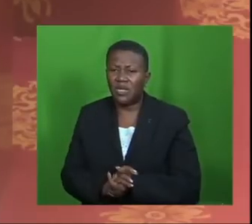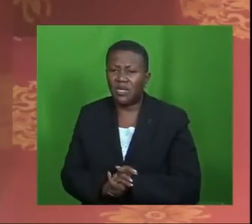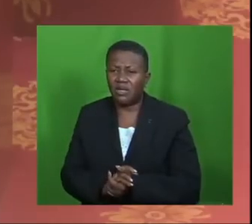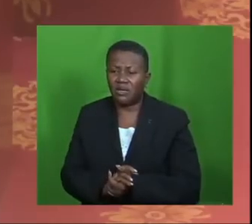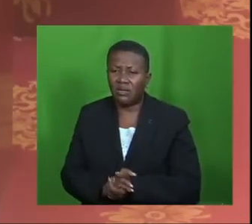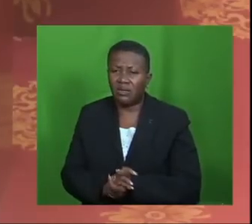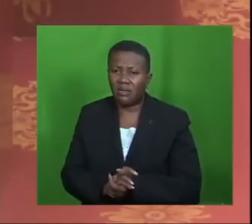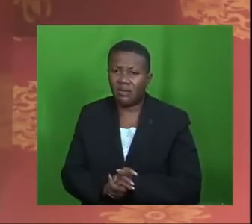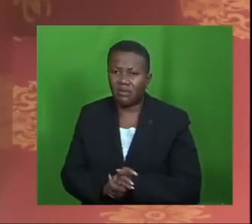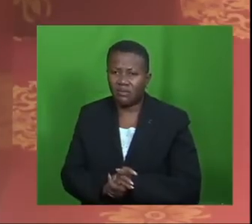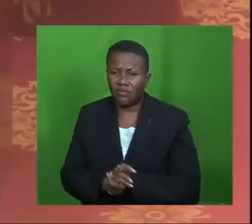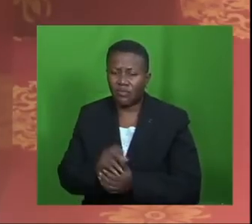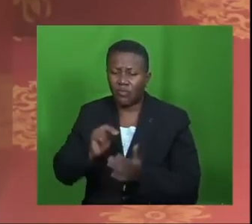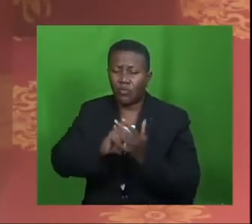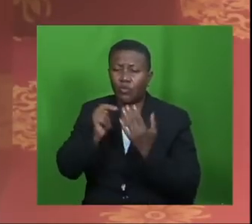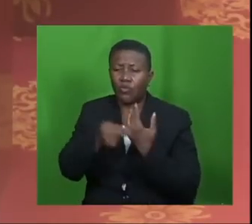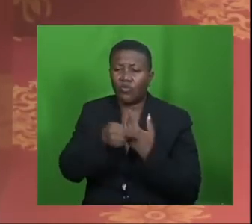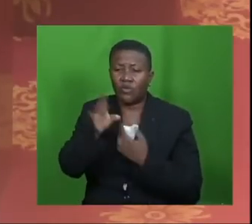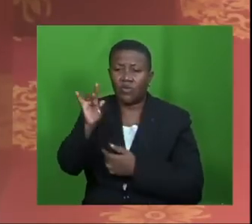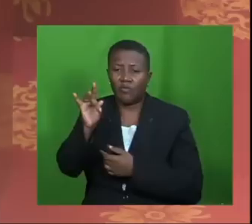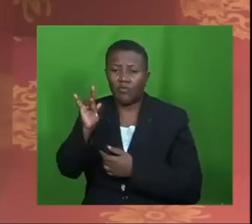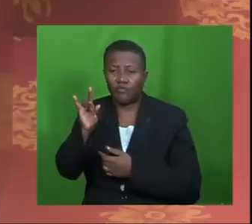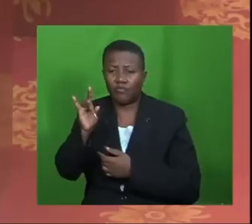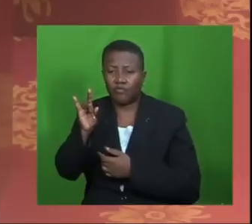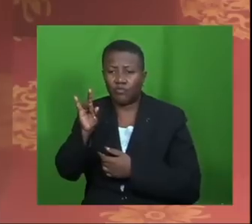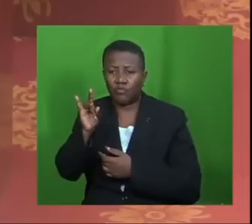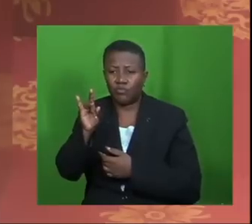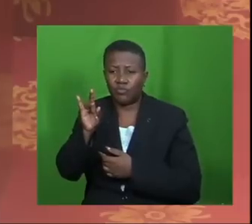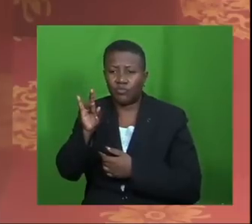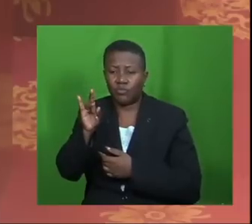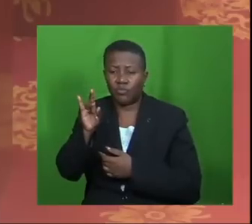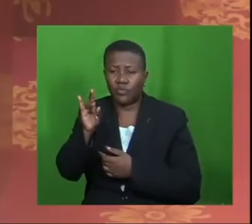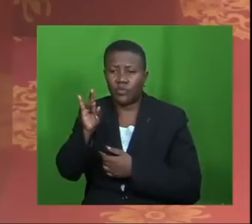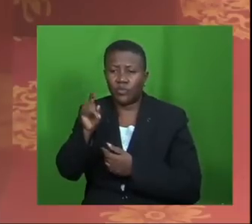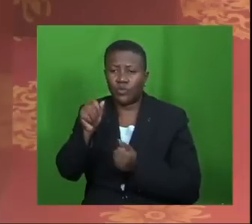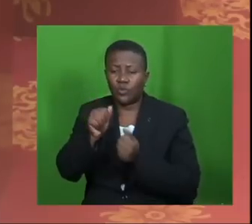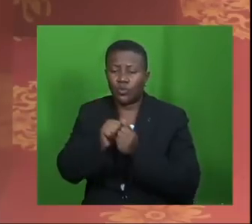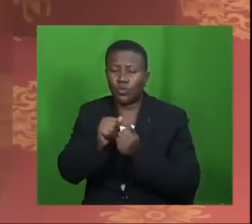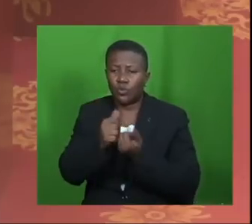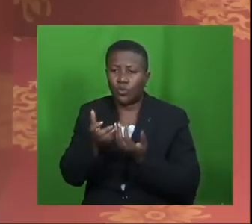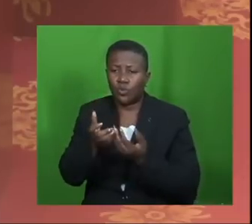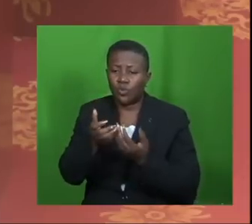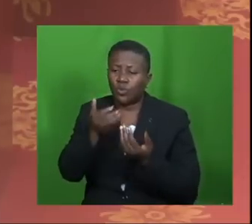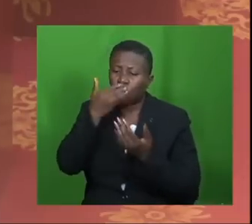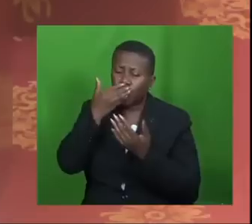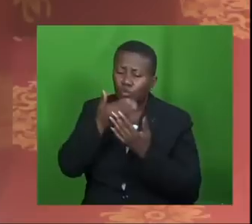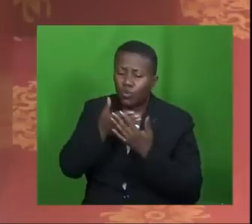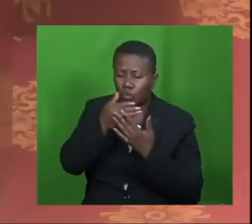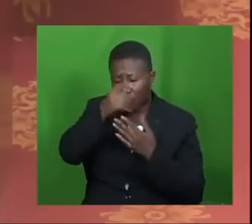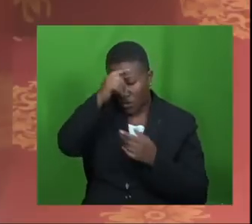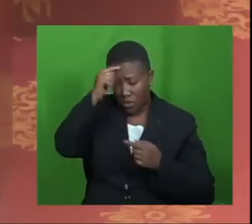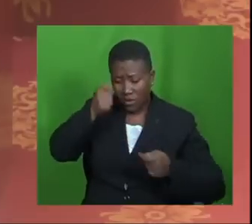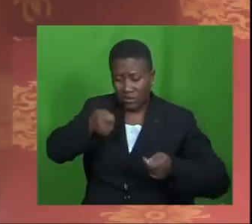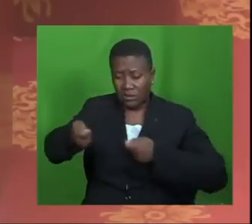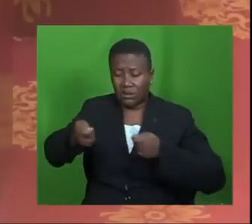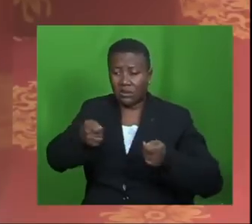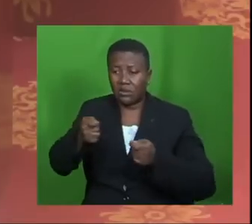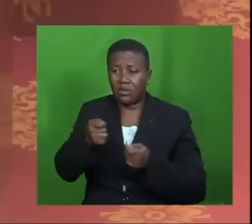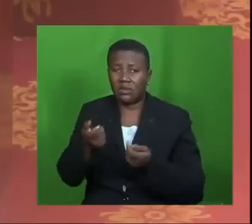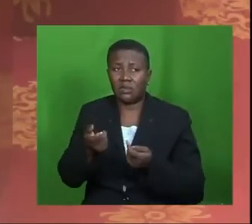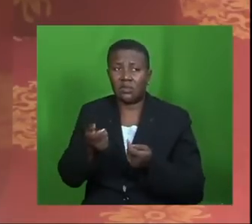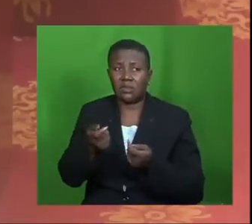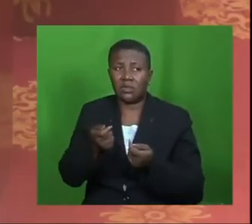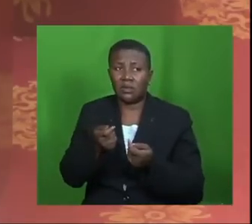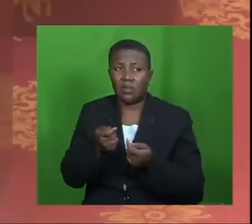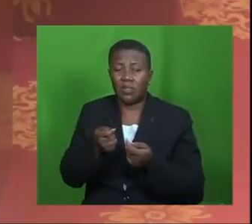on November 18, 2022, clad with a beautiful traditional fuguk and kente dresses. With the host of